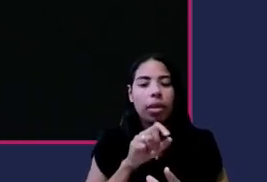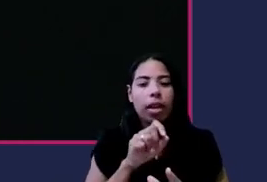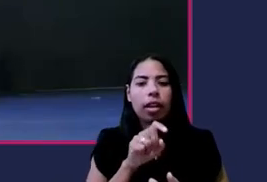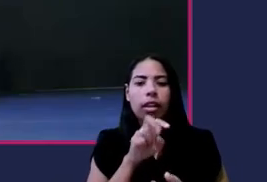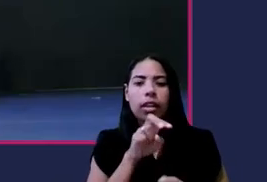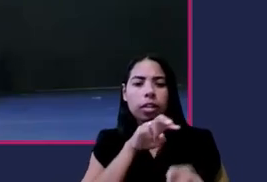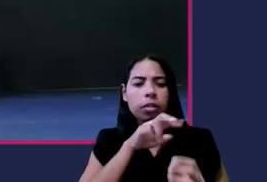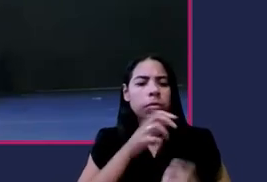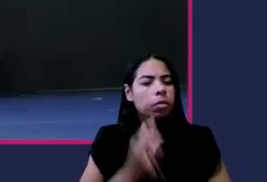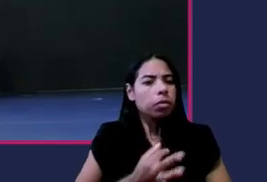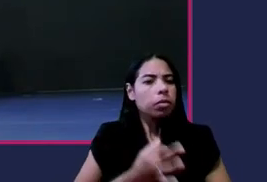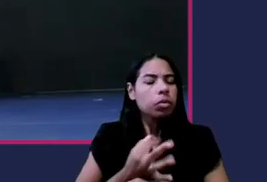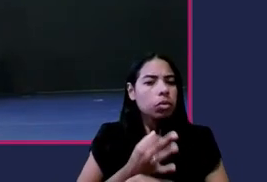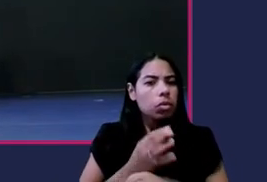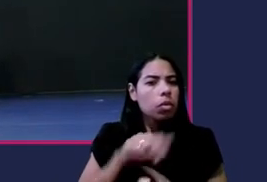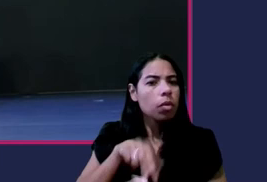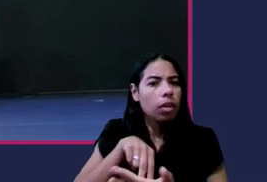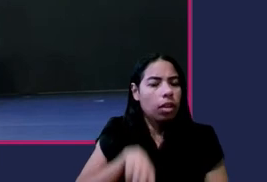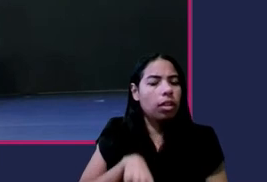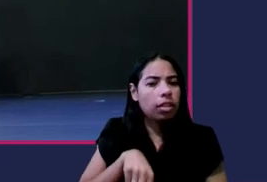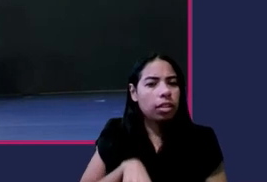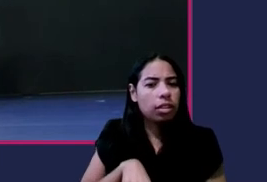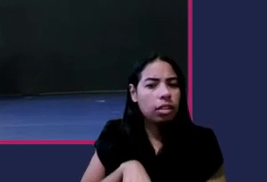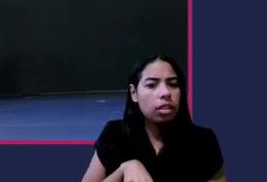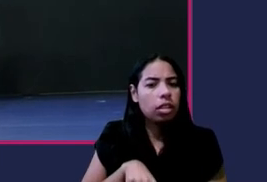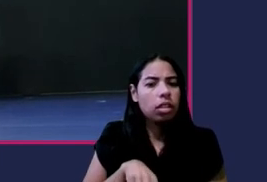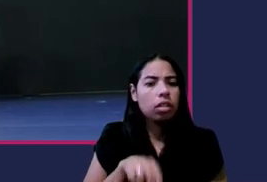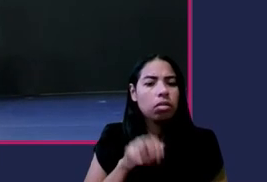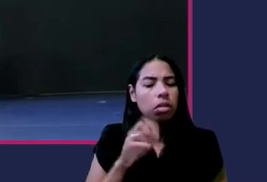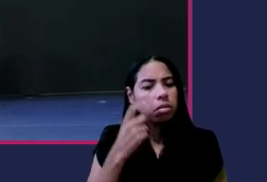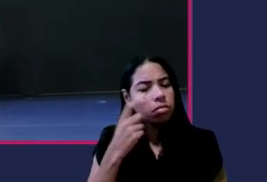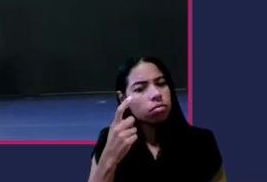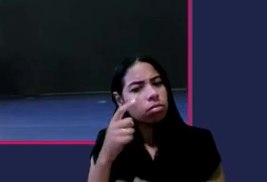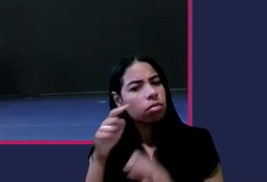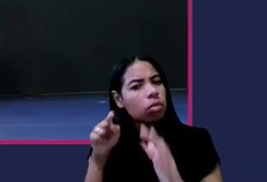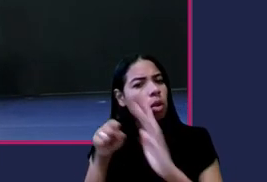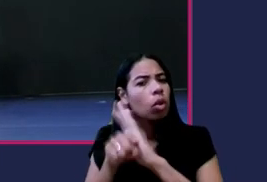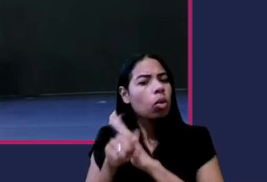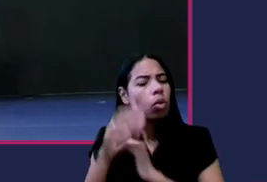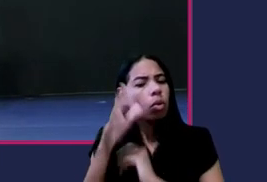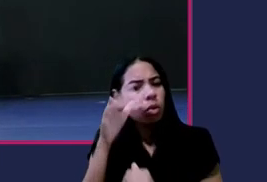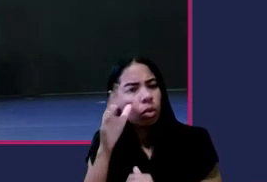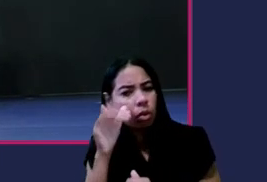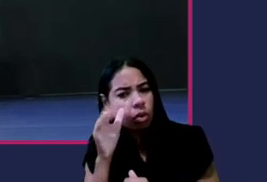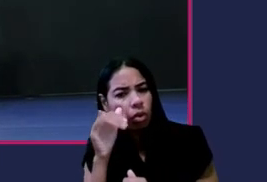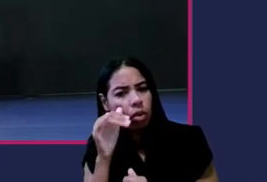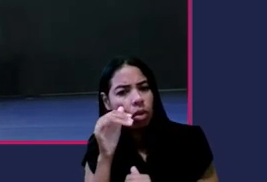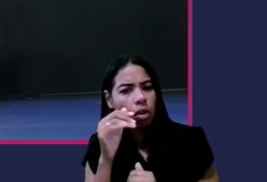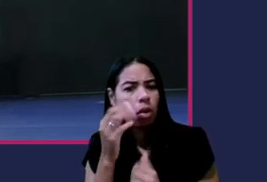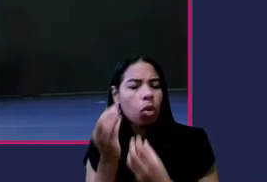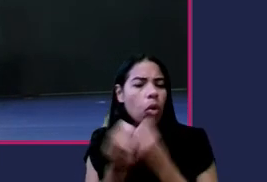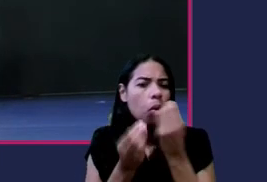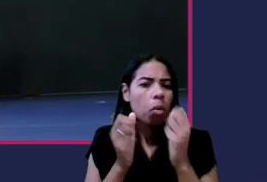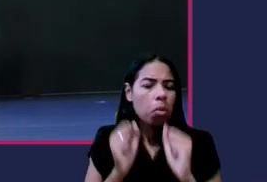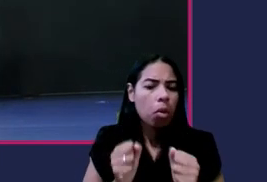an ecosystem that is sustainable, of course, which is one of our aims. My question for you is, how can